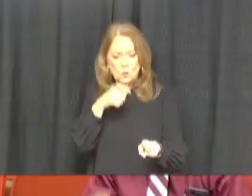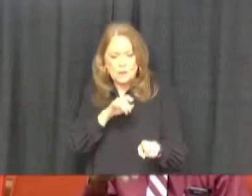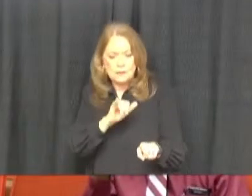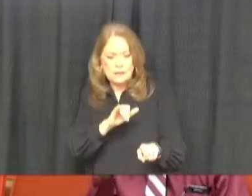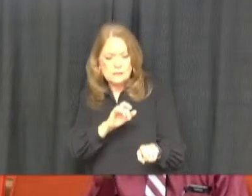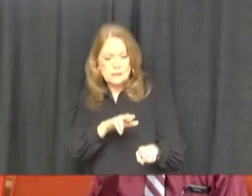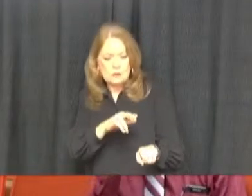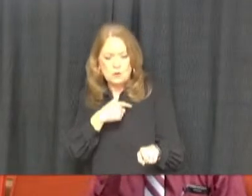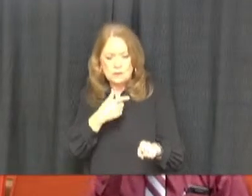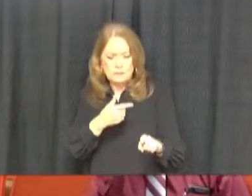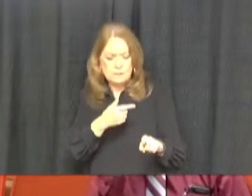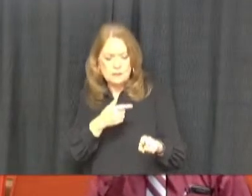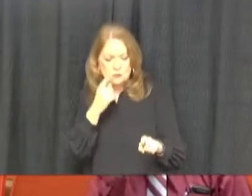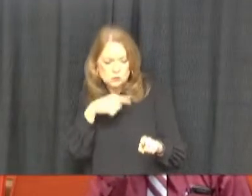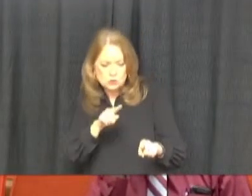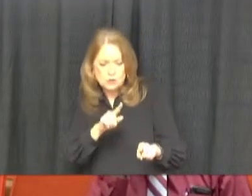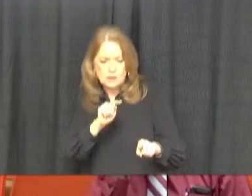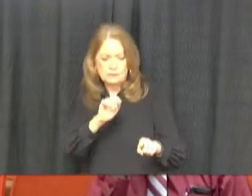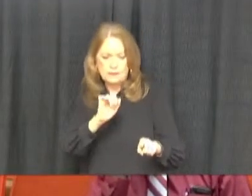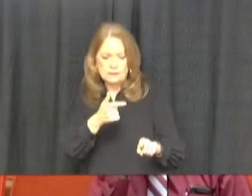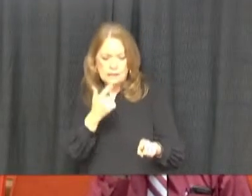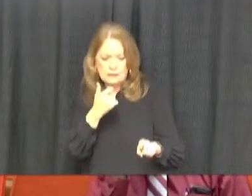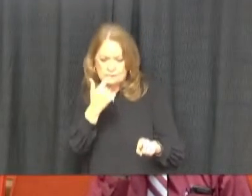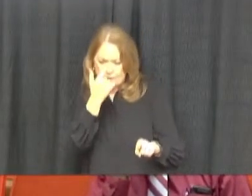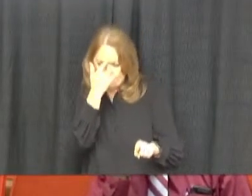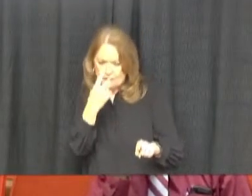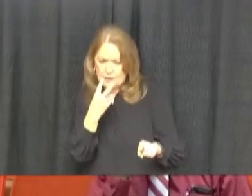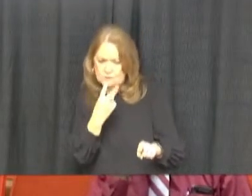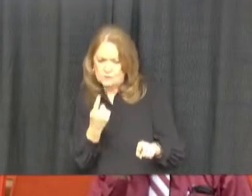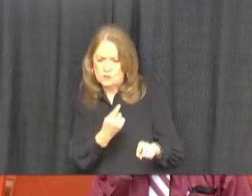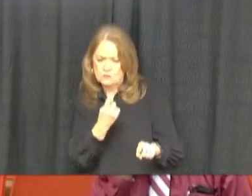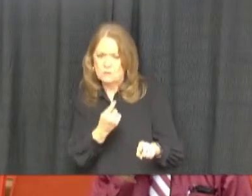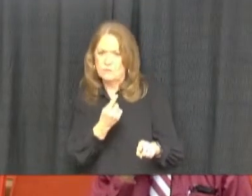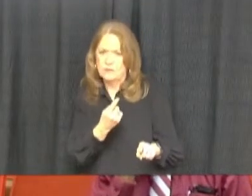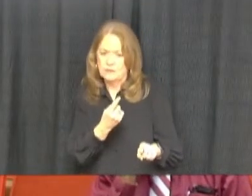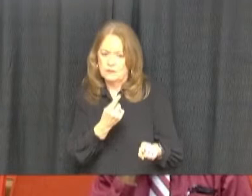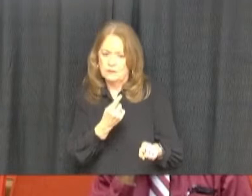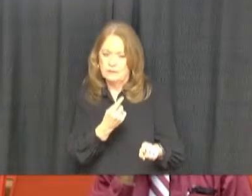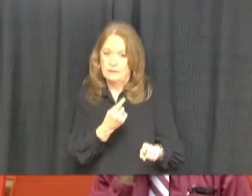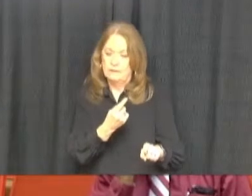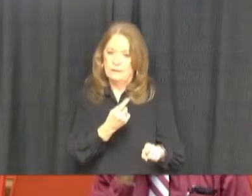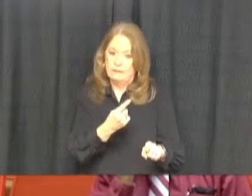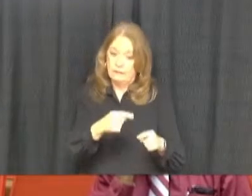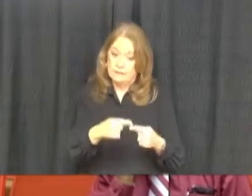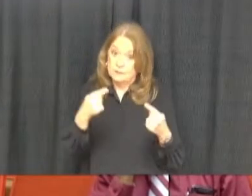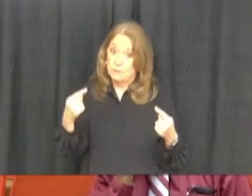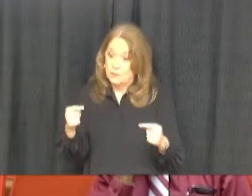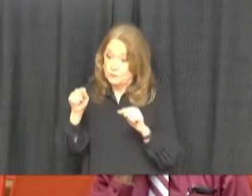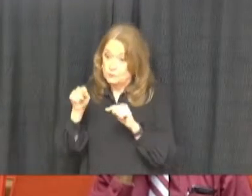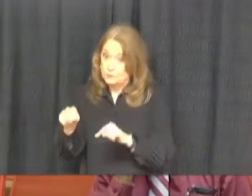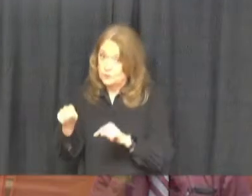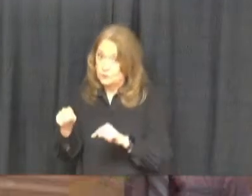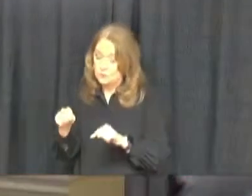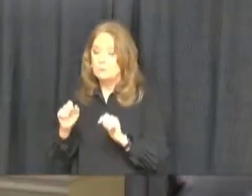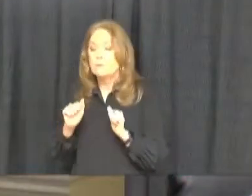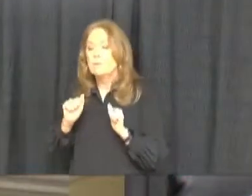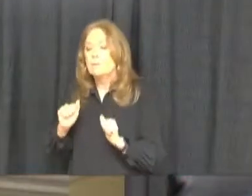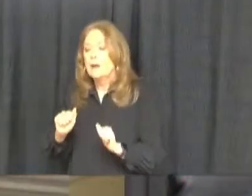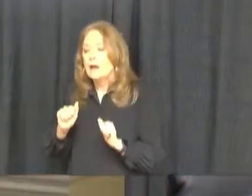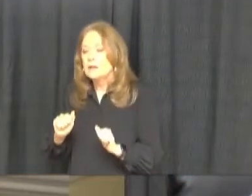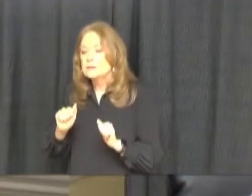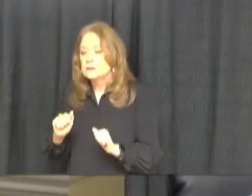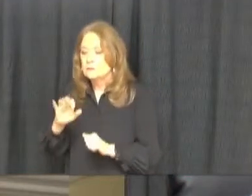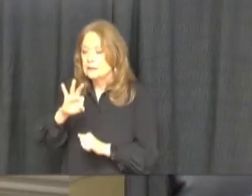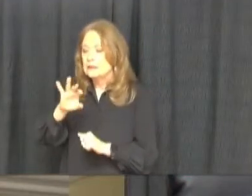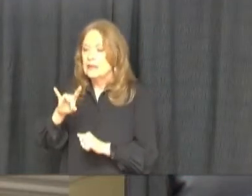that car. Let me run that tag because I think I saw something, as opposed to passively